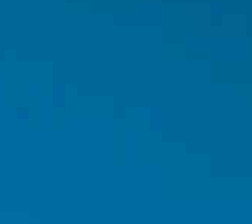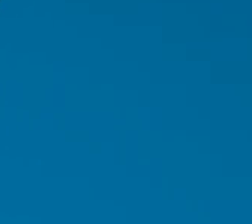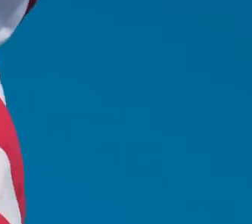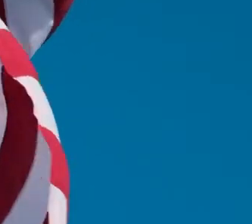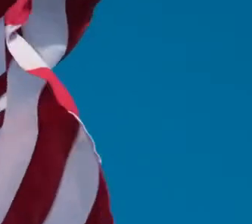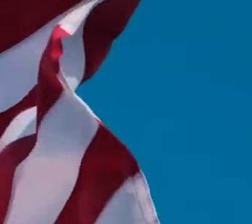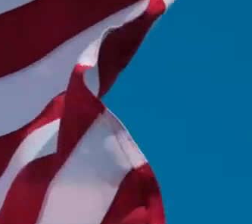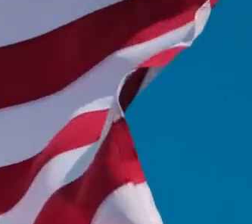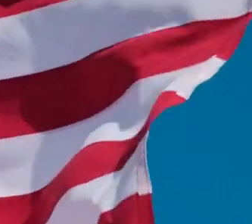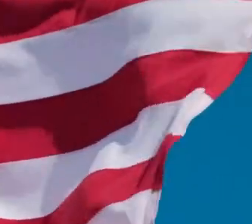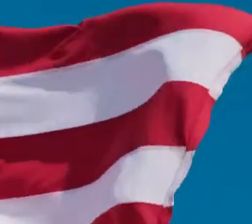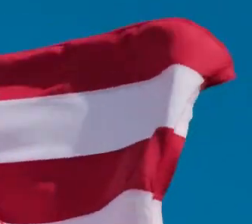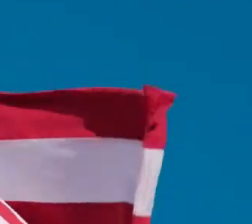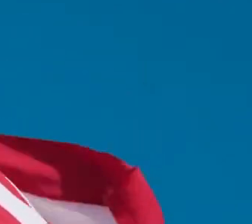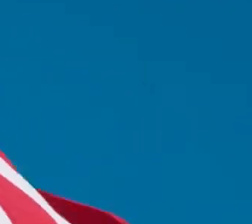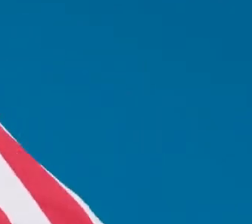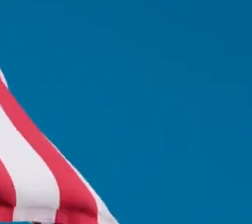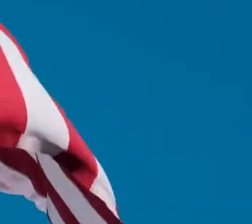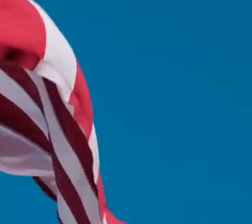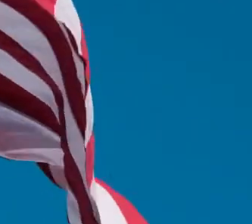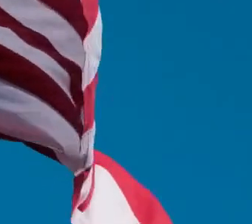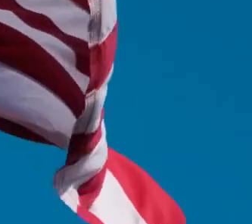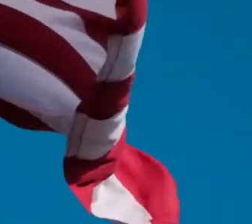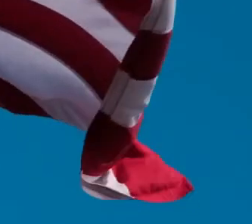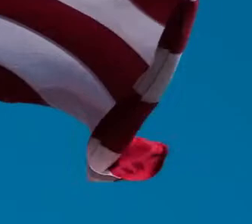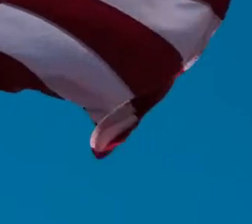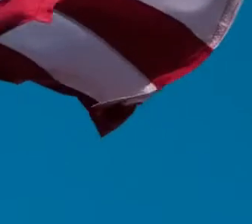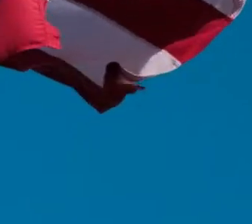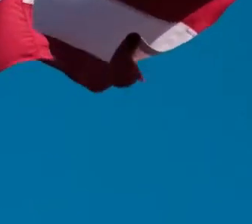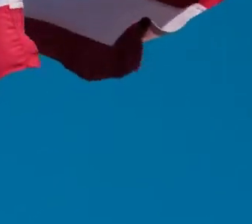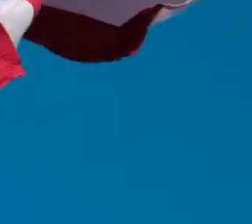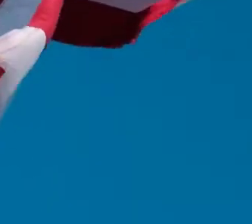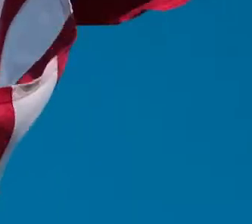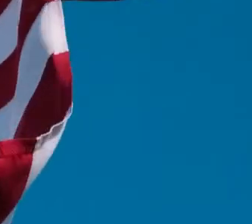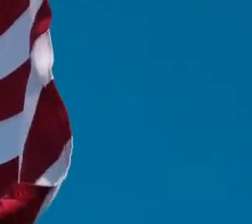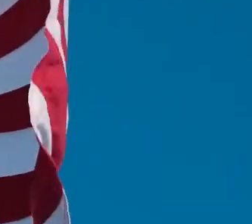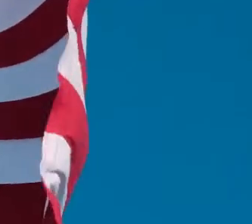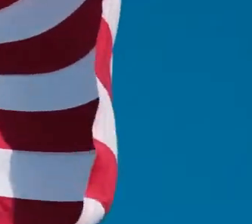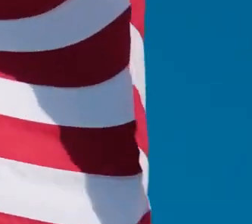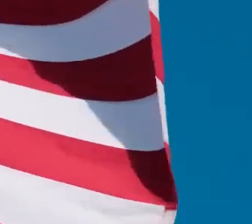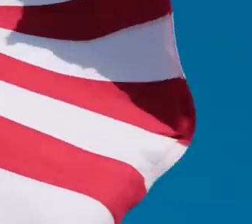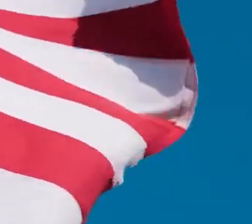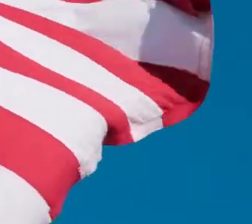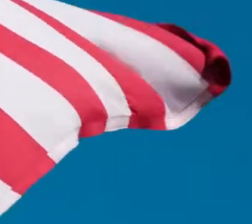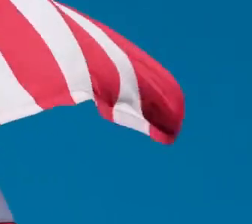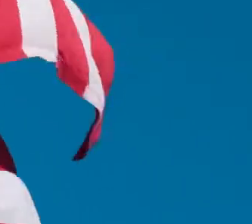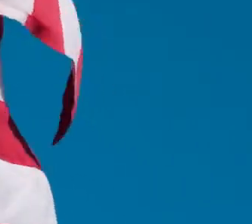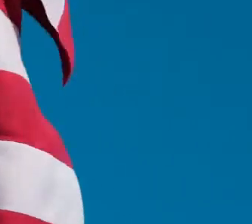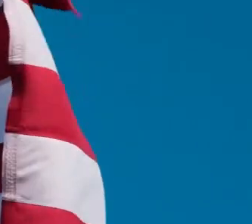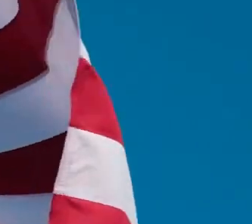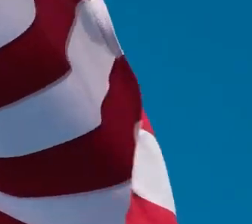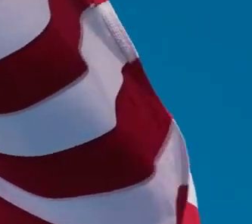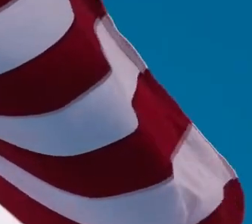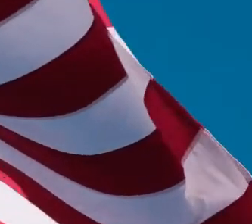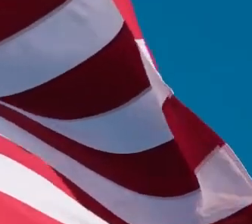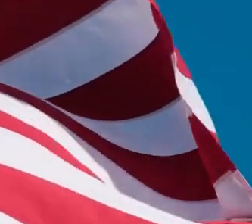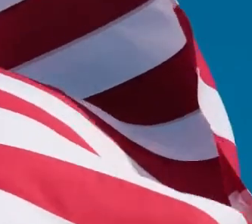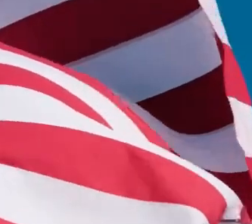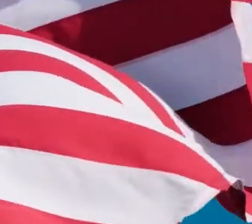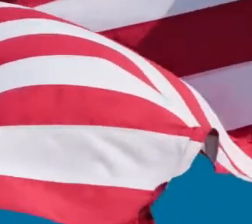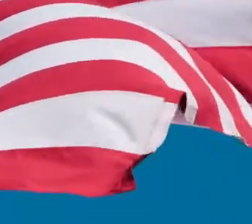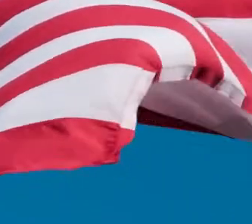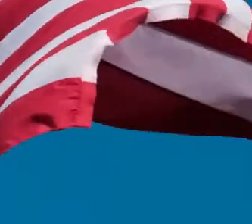All right, please join me for the Pledge of Allegiance. I pledge allegiance to the flag of the United States